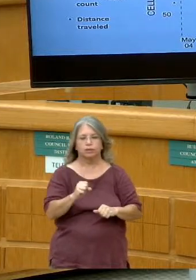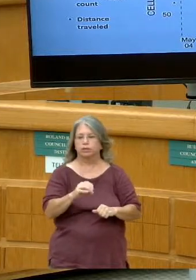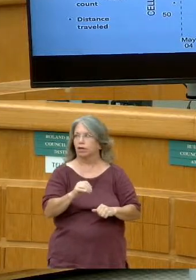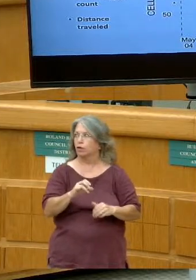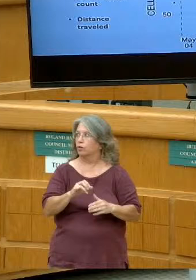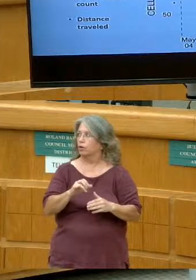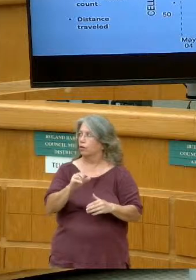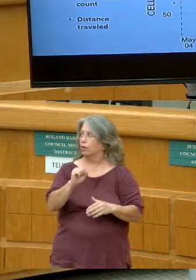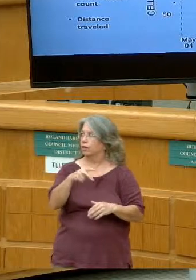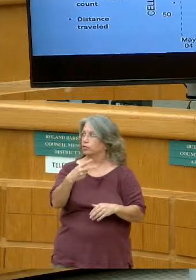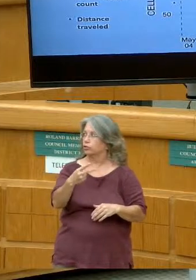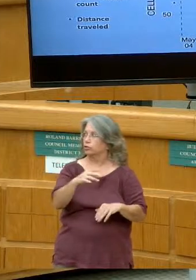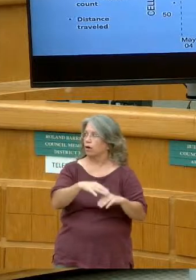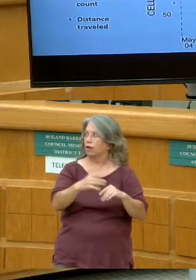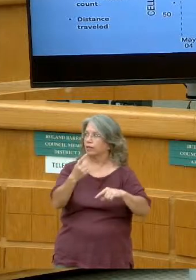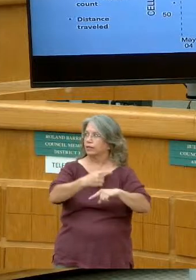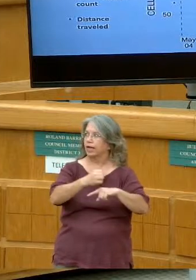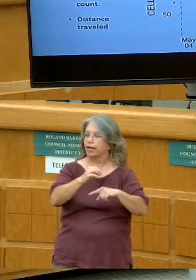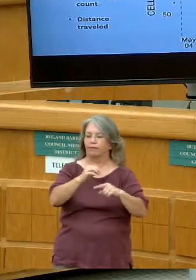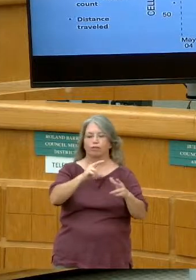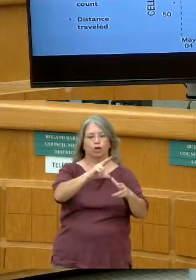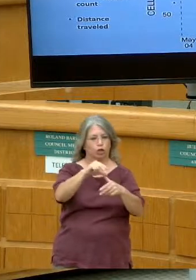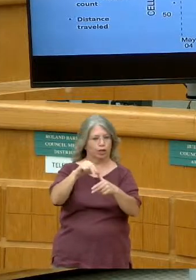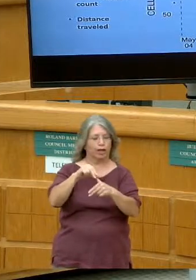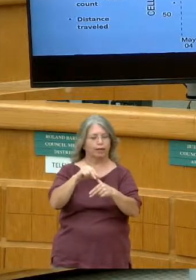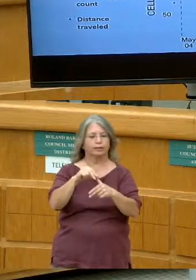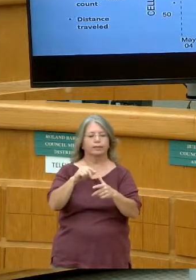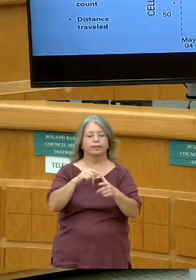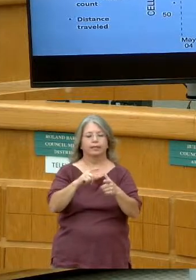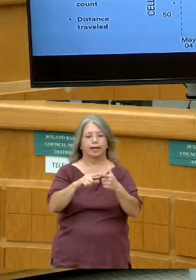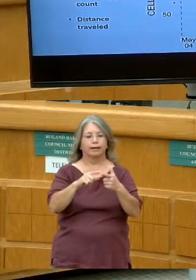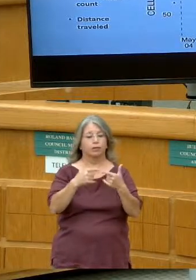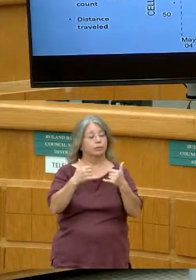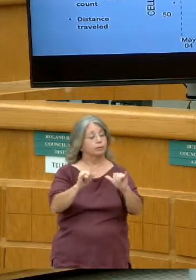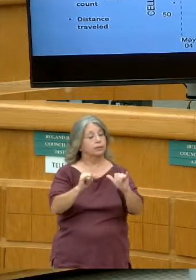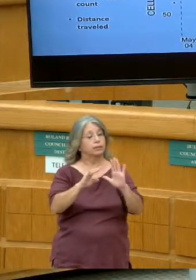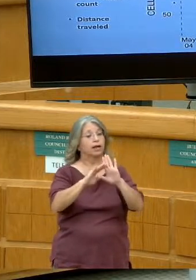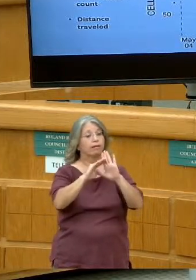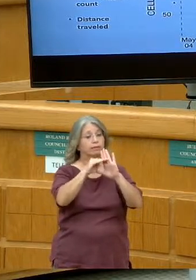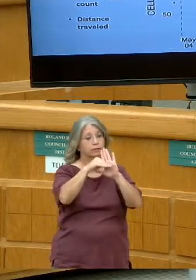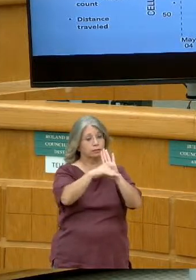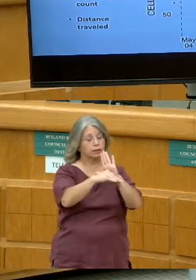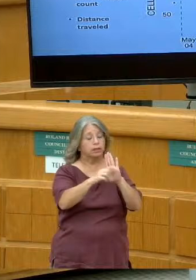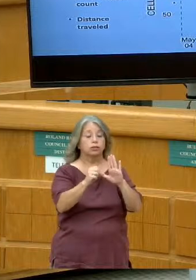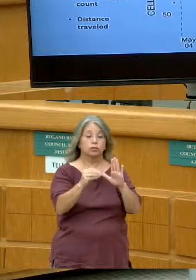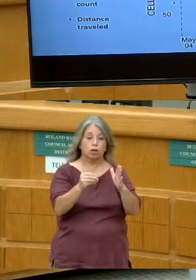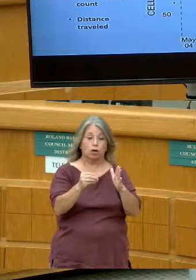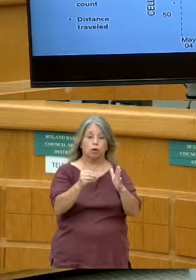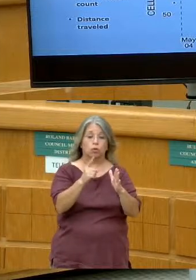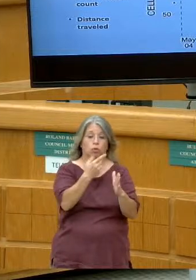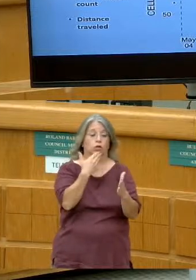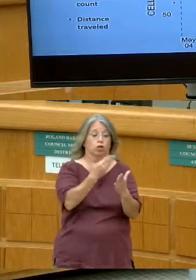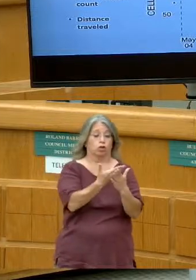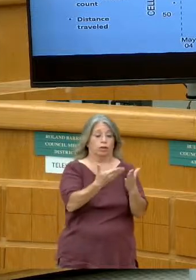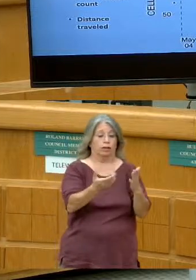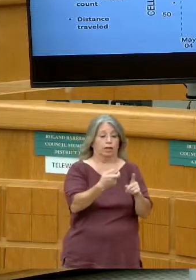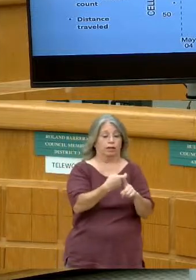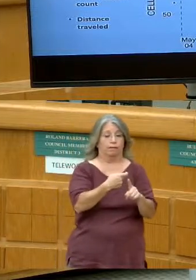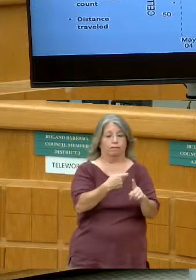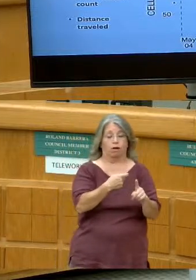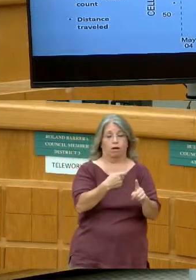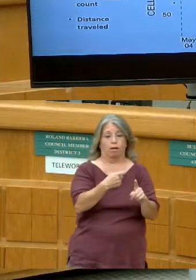day of the hurricane, and we have a more of a downward trend. So the silver lining of Hurricane Hana is that it helped us with